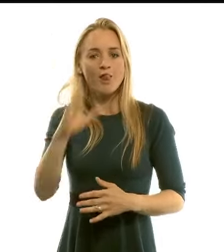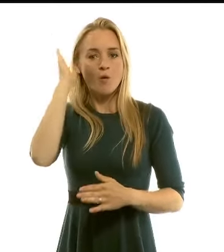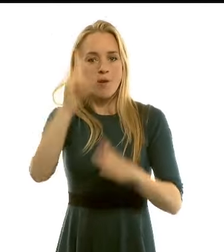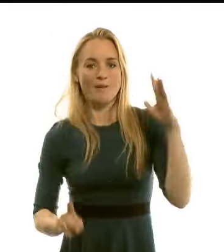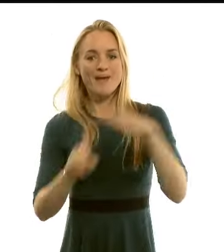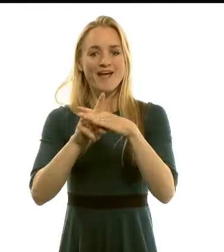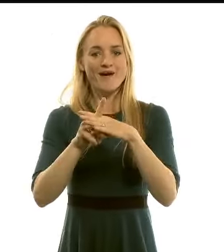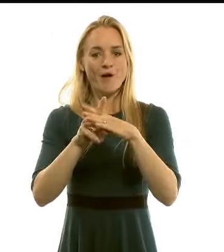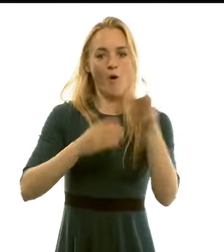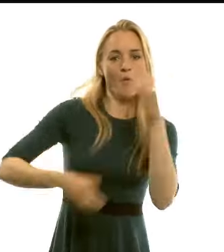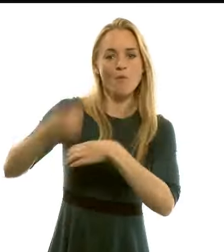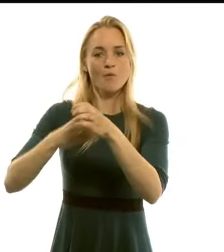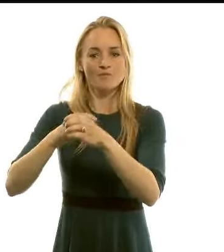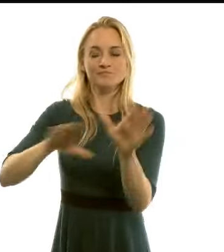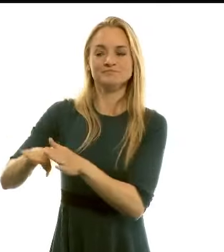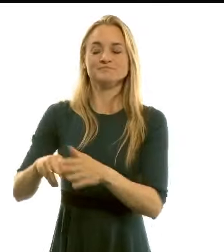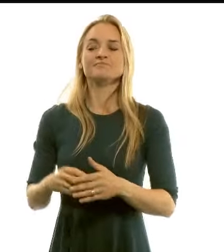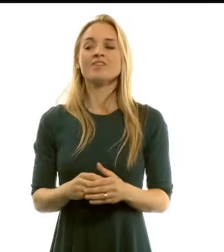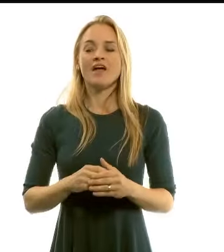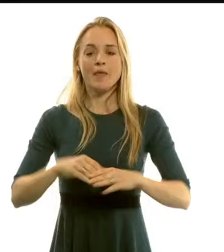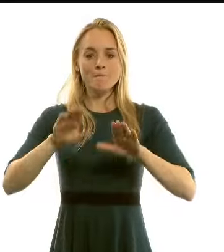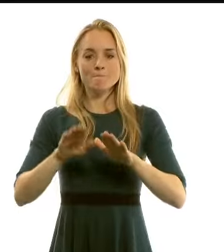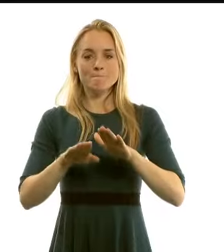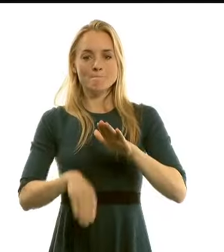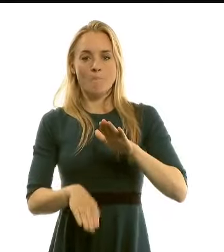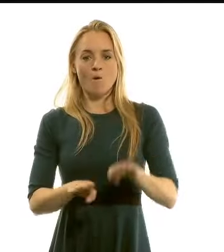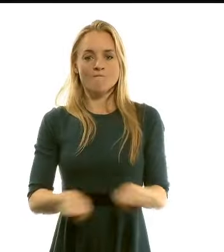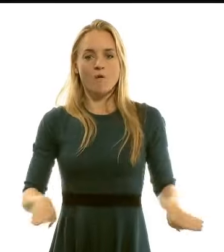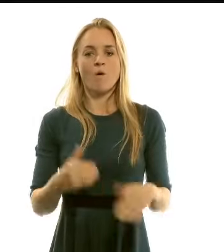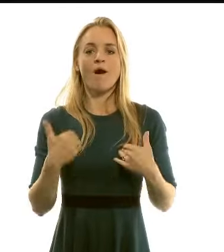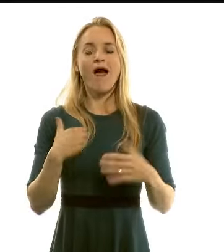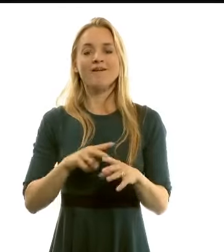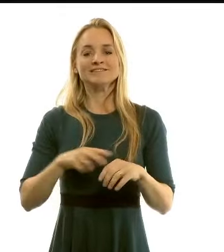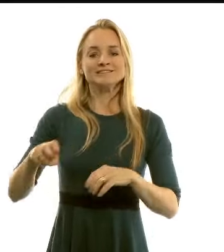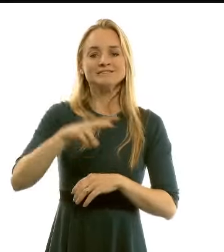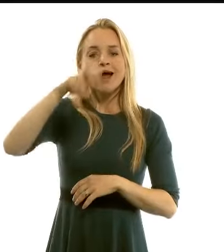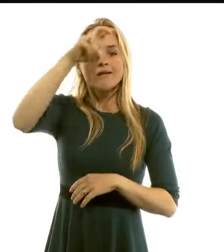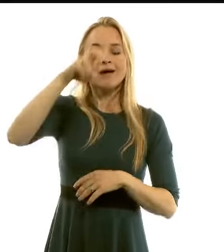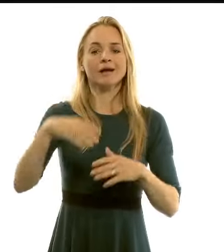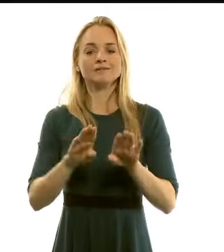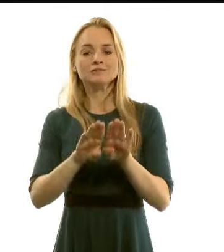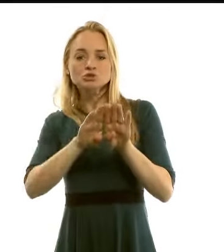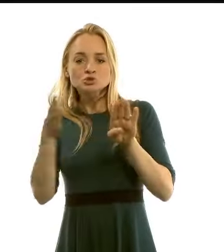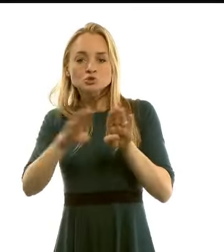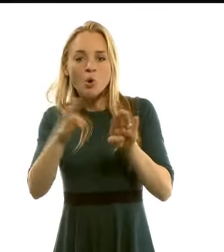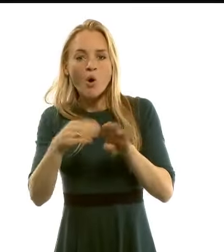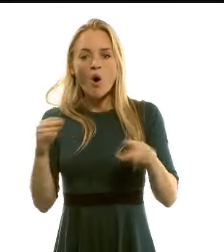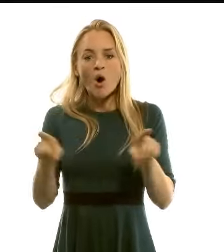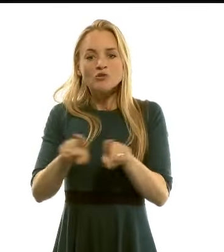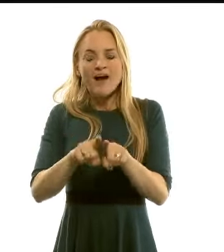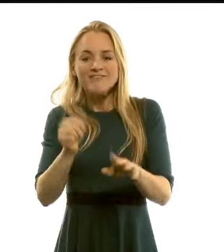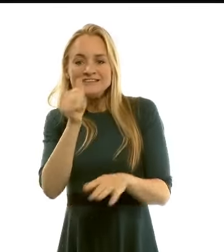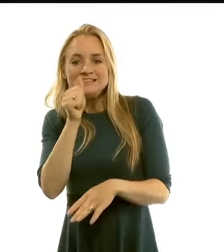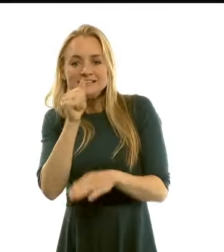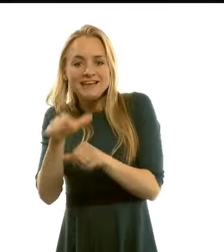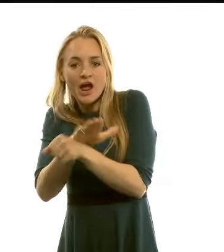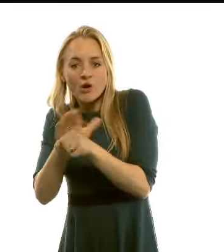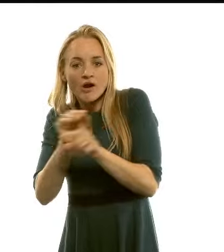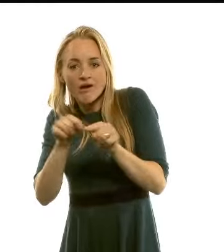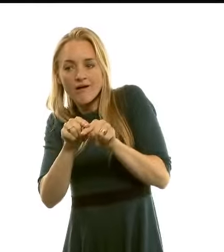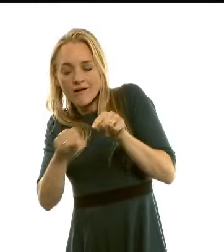Nice. And the ground floor has the iconic staircase, the doorway, even a little hidden section in here, and it's packed full of